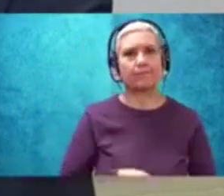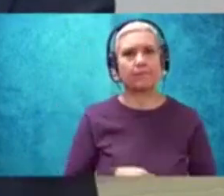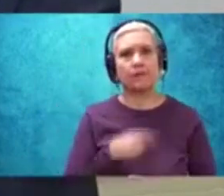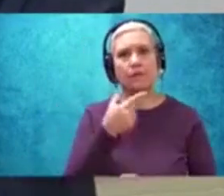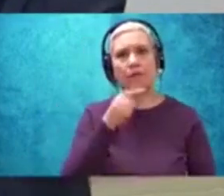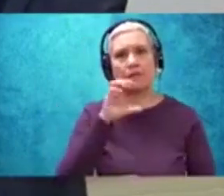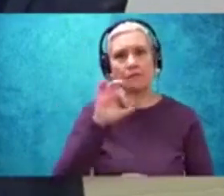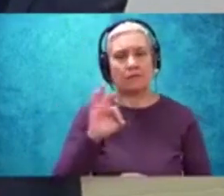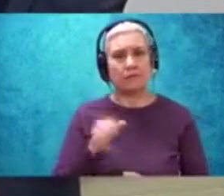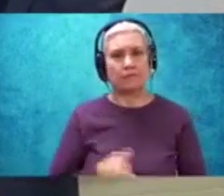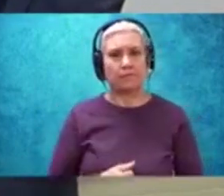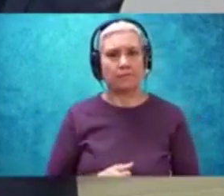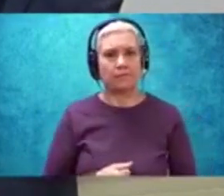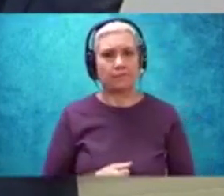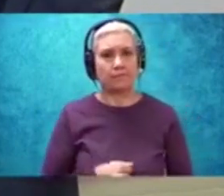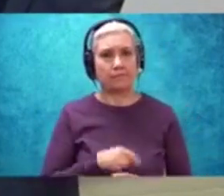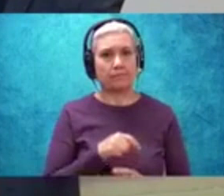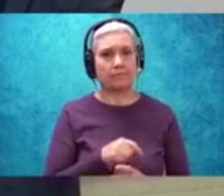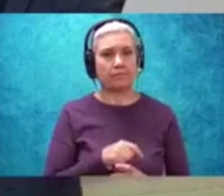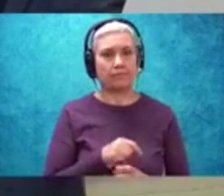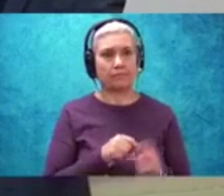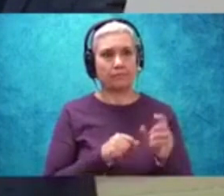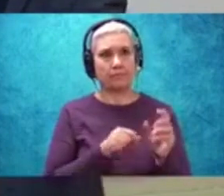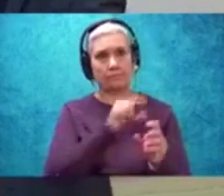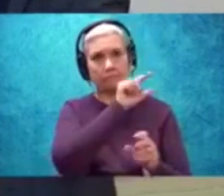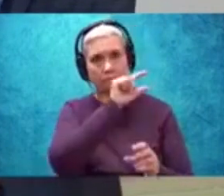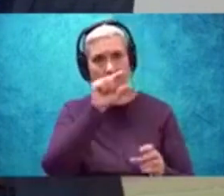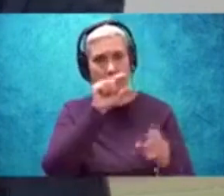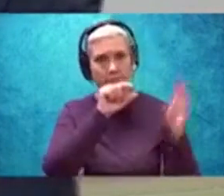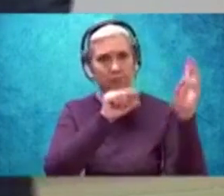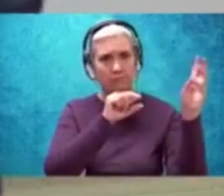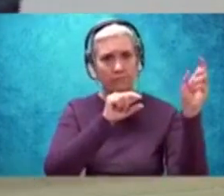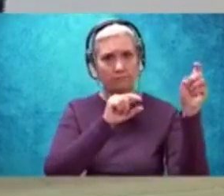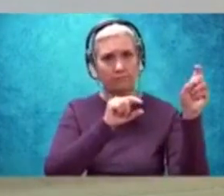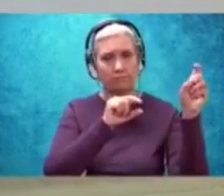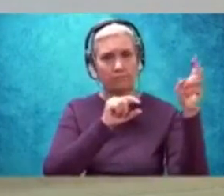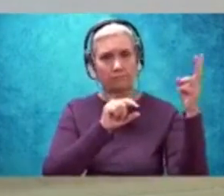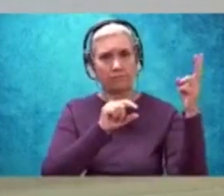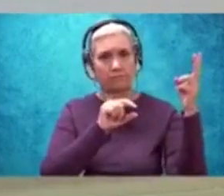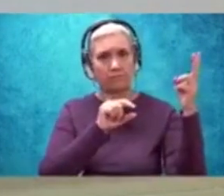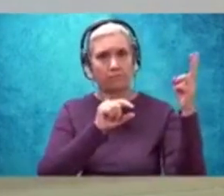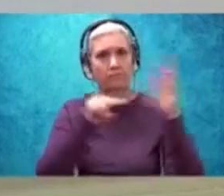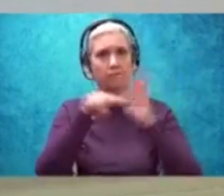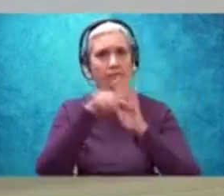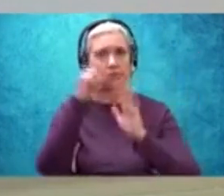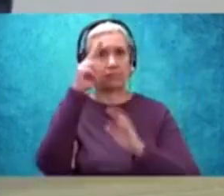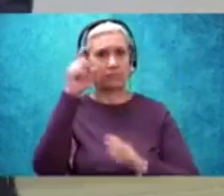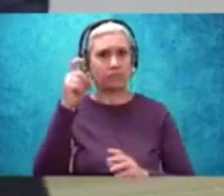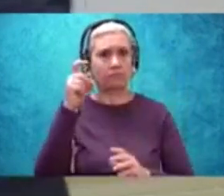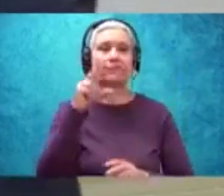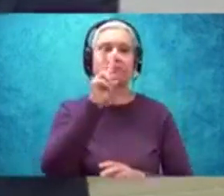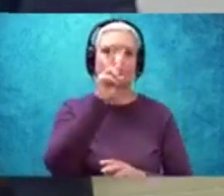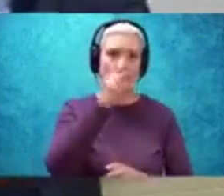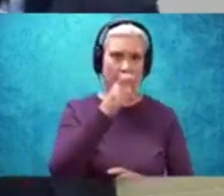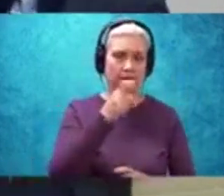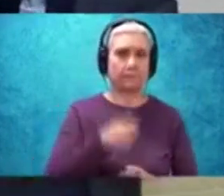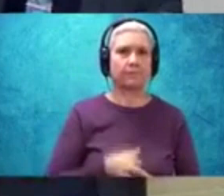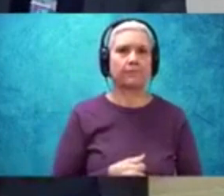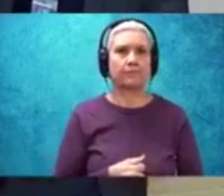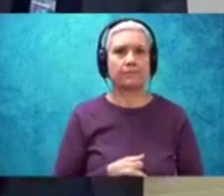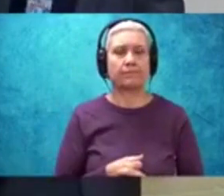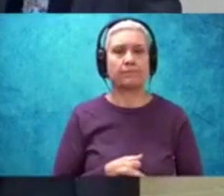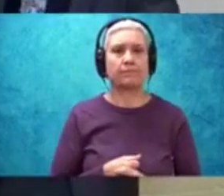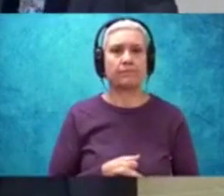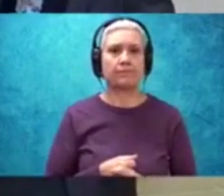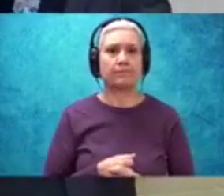Going across on each row, the greatest common factor with 6x squared and negative 2x is going to be 2x. And the greatest